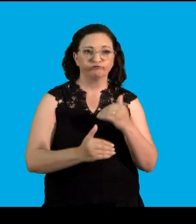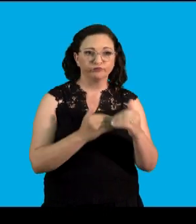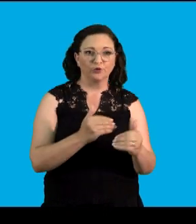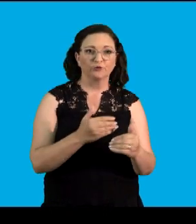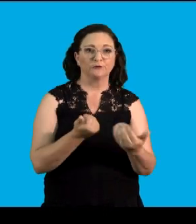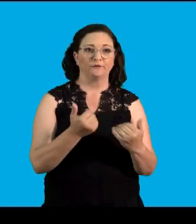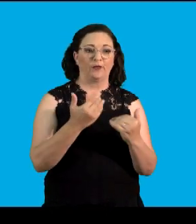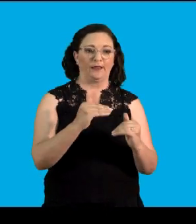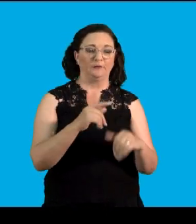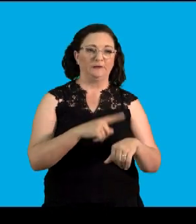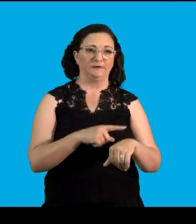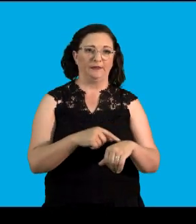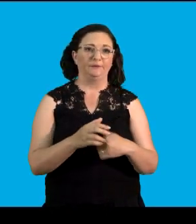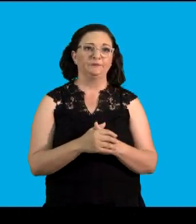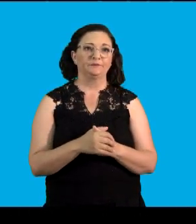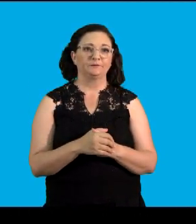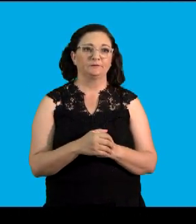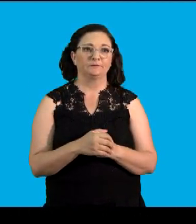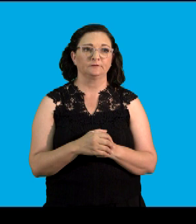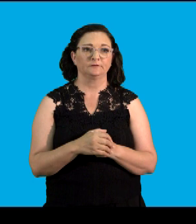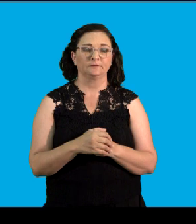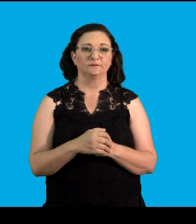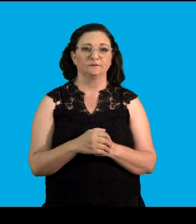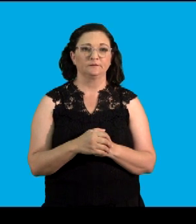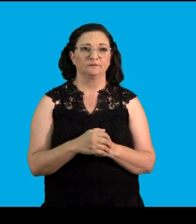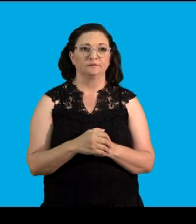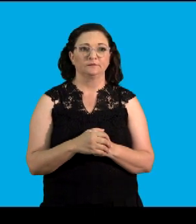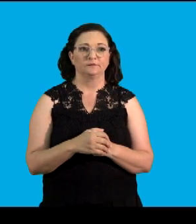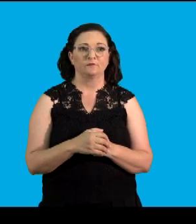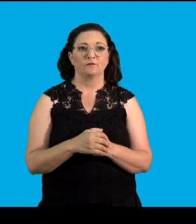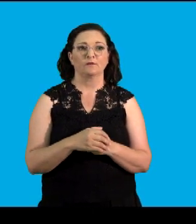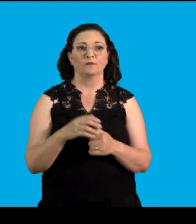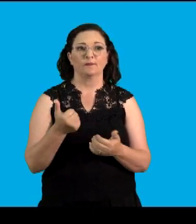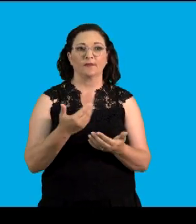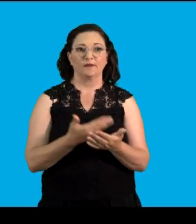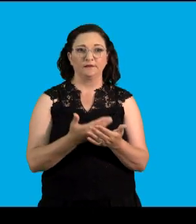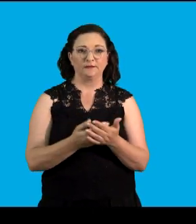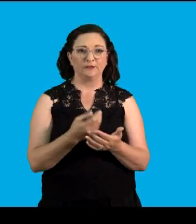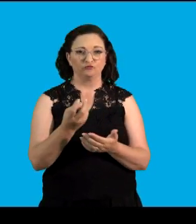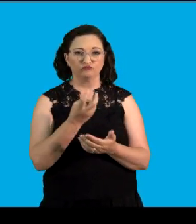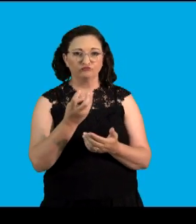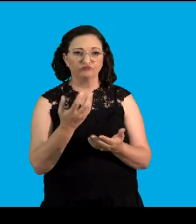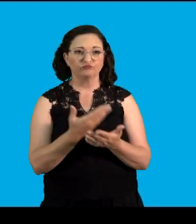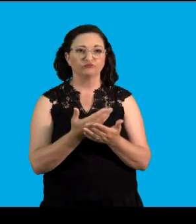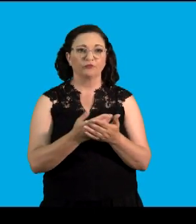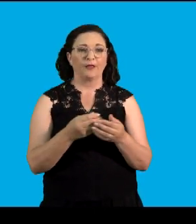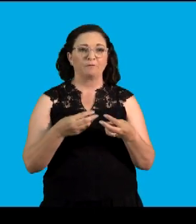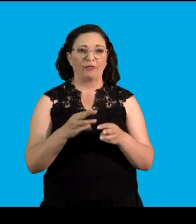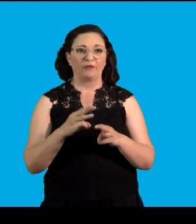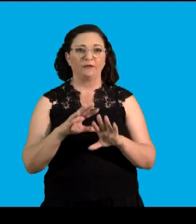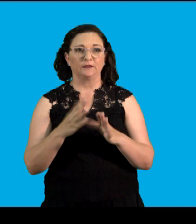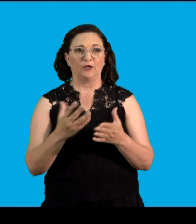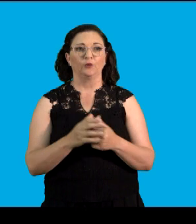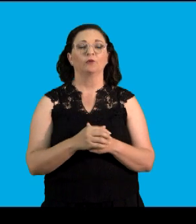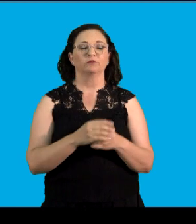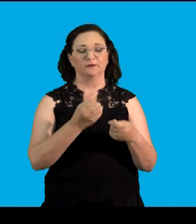process for a limited period of time. Right, a discovery or scientific method,